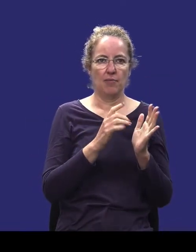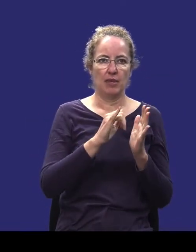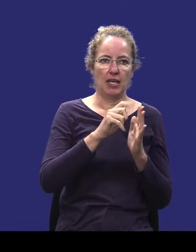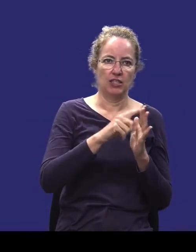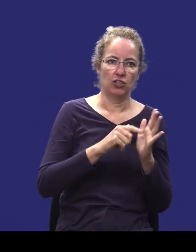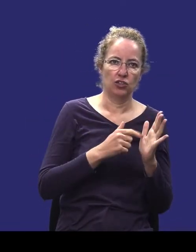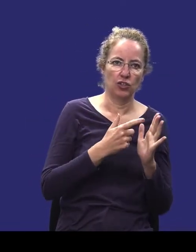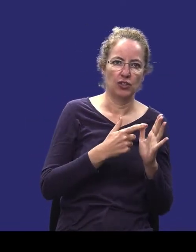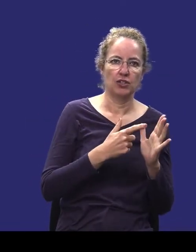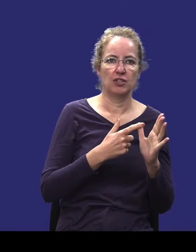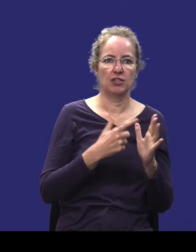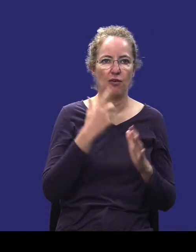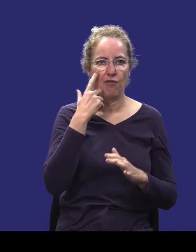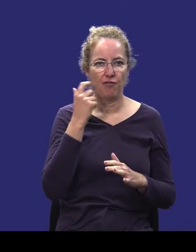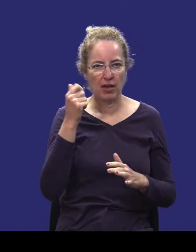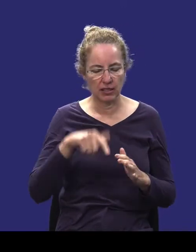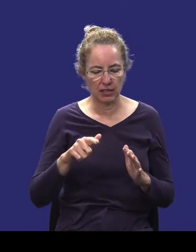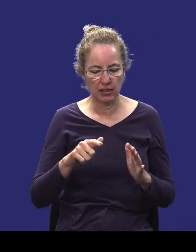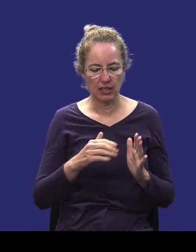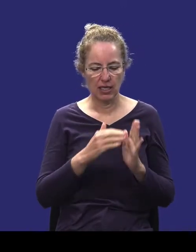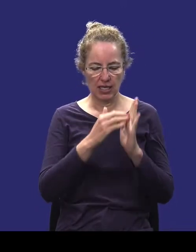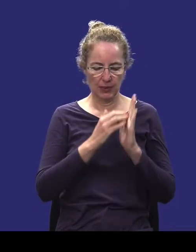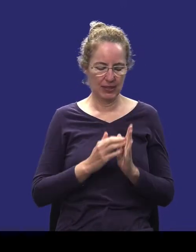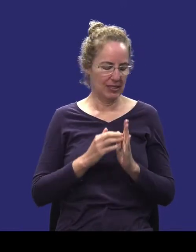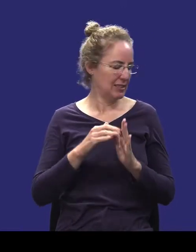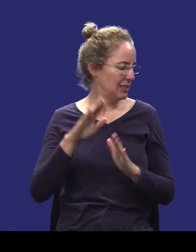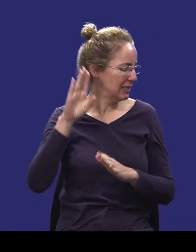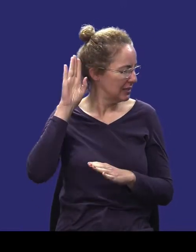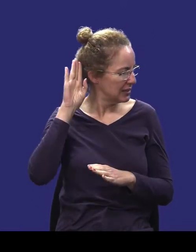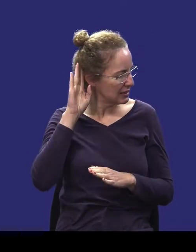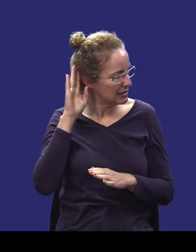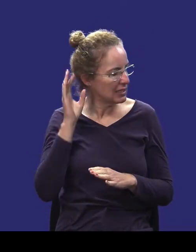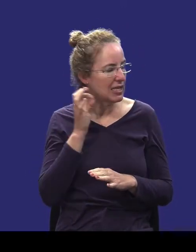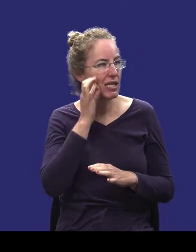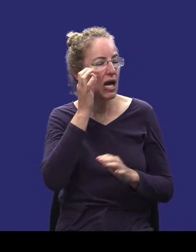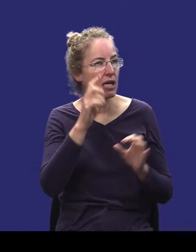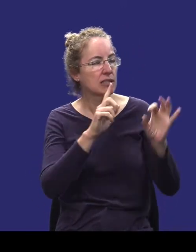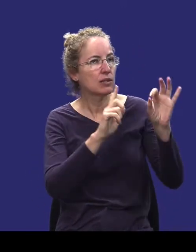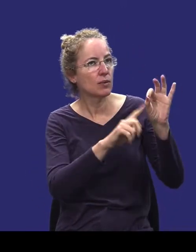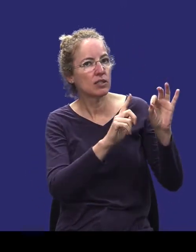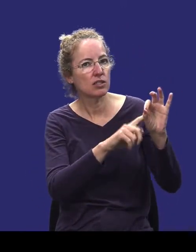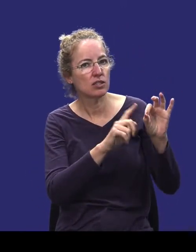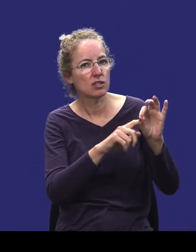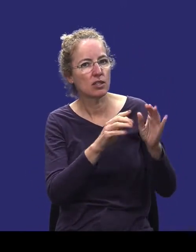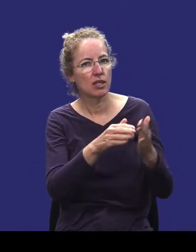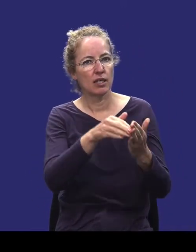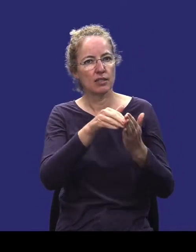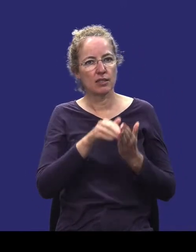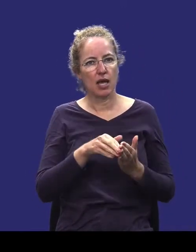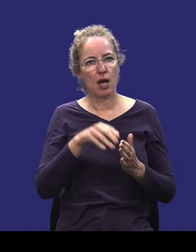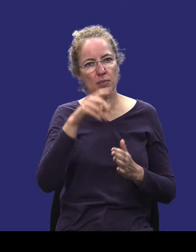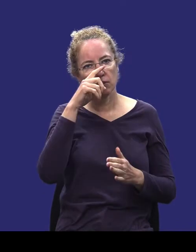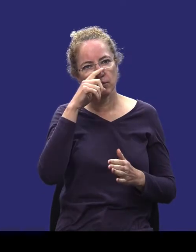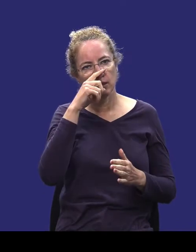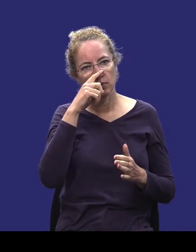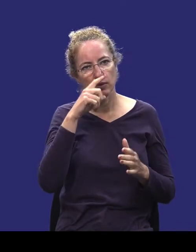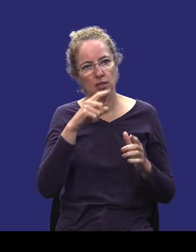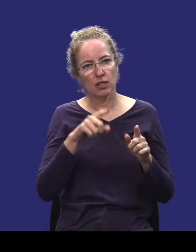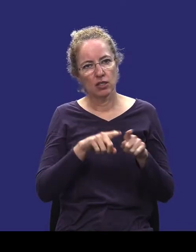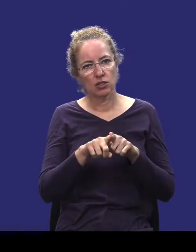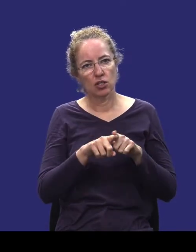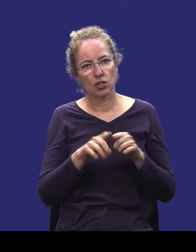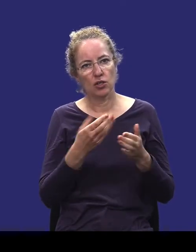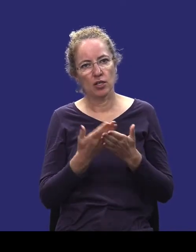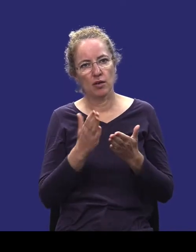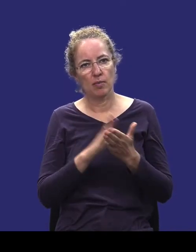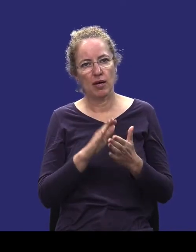That's right. He was sitting and he was listening and he was asking questions and he was helping people to learn about God and